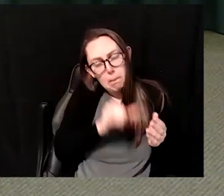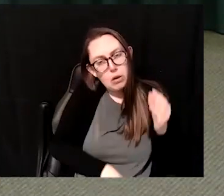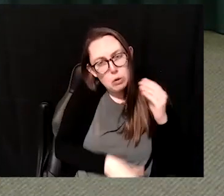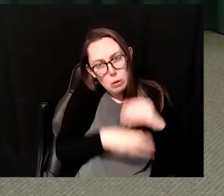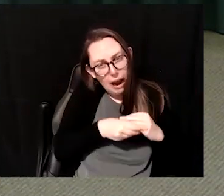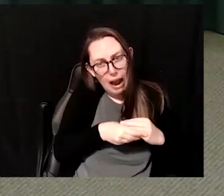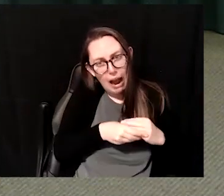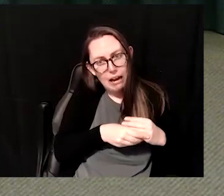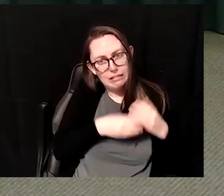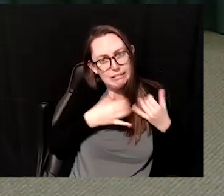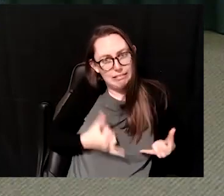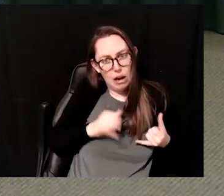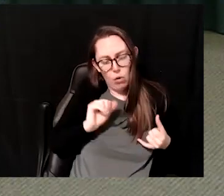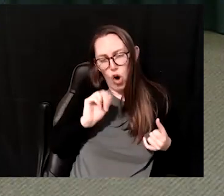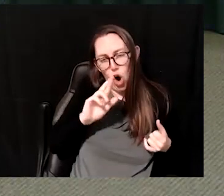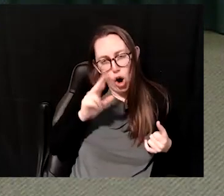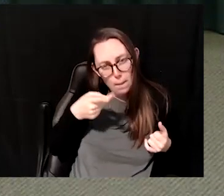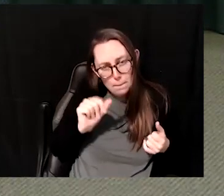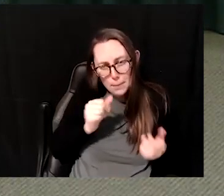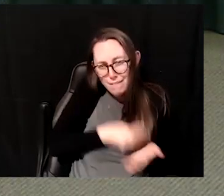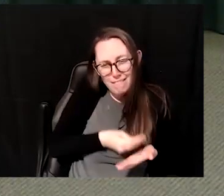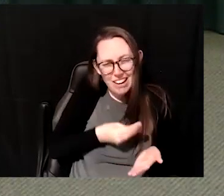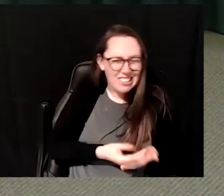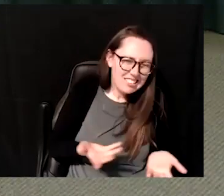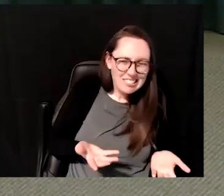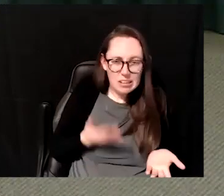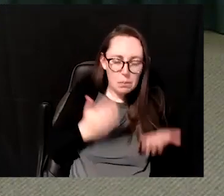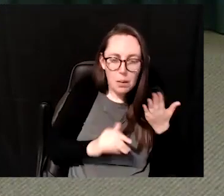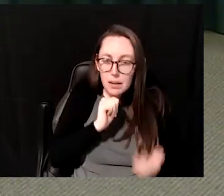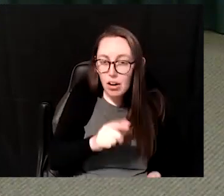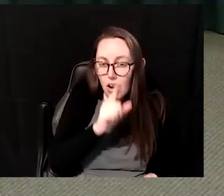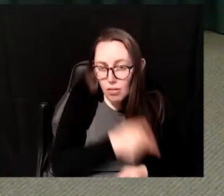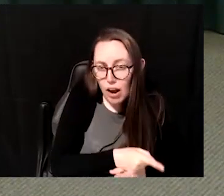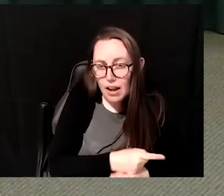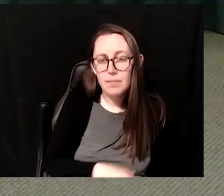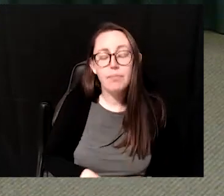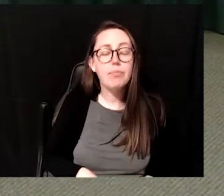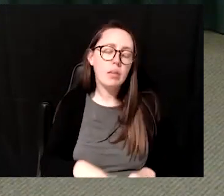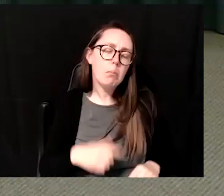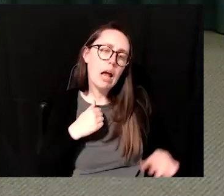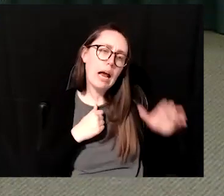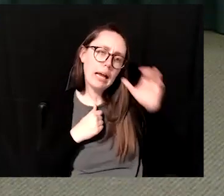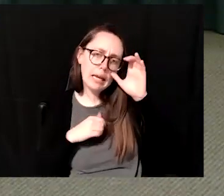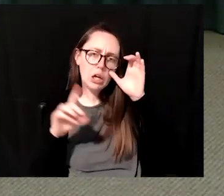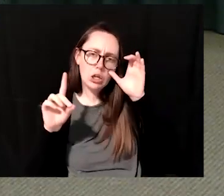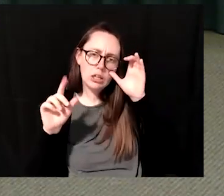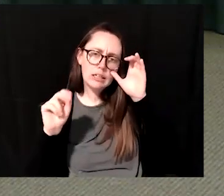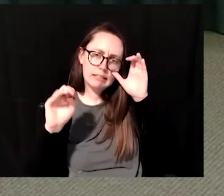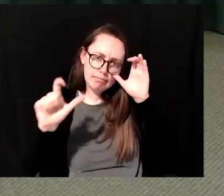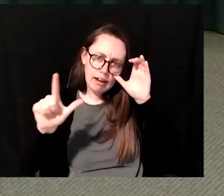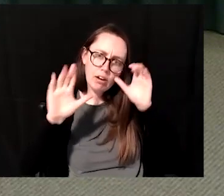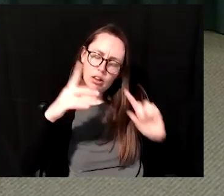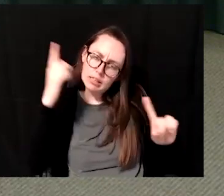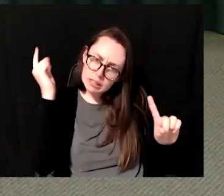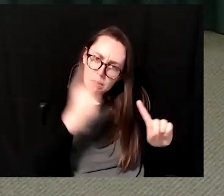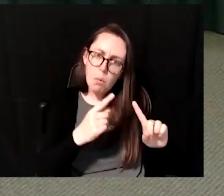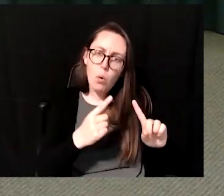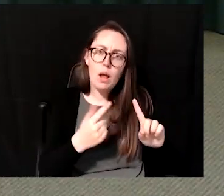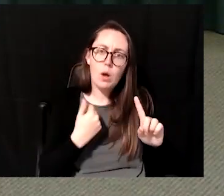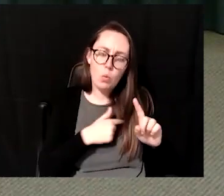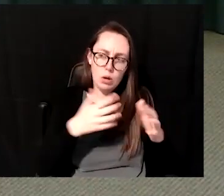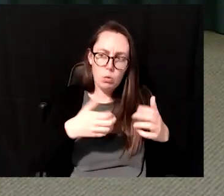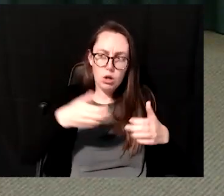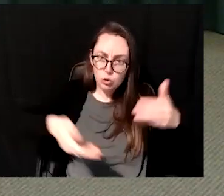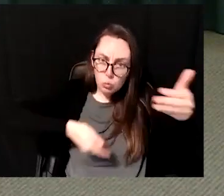our desire to move more uh expediently on this than that um but I think that as Franz suggested